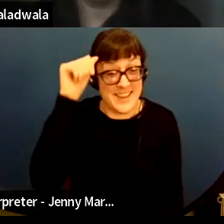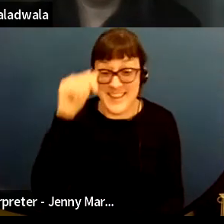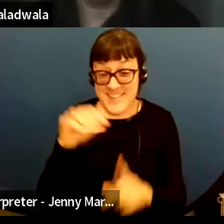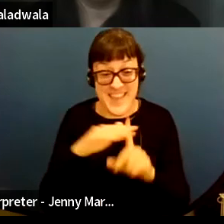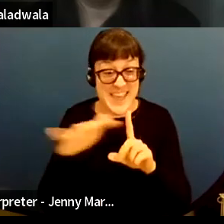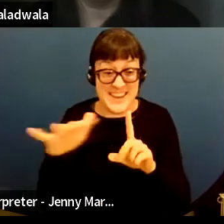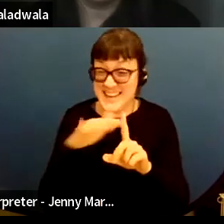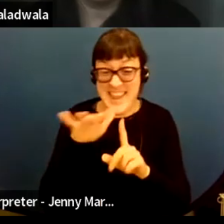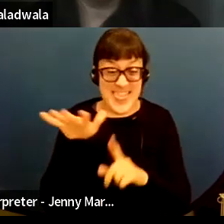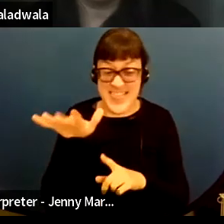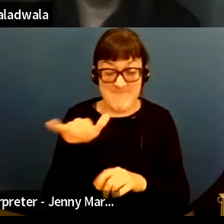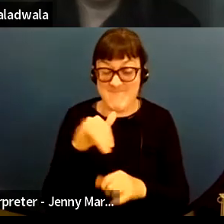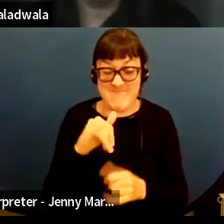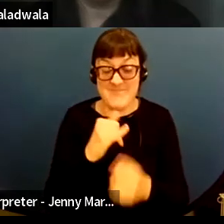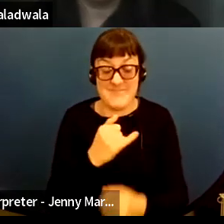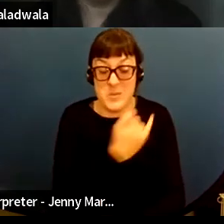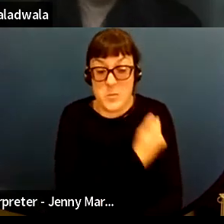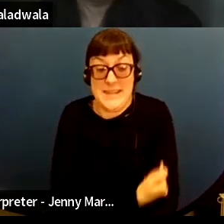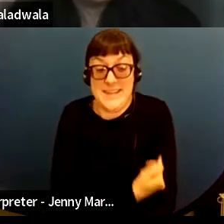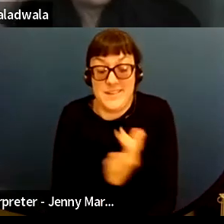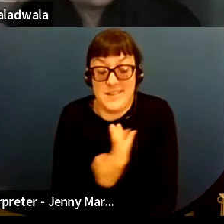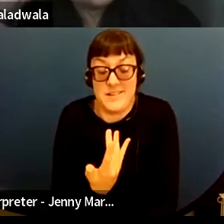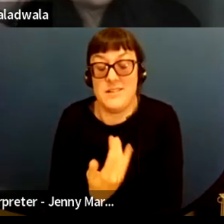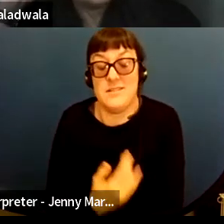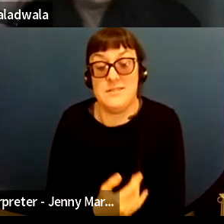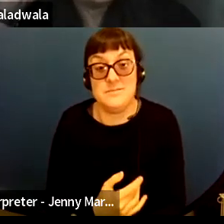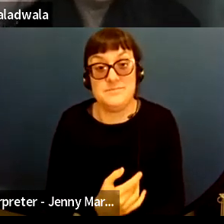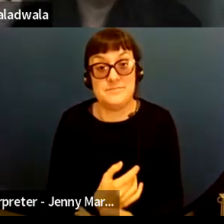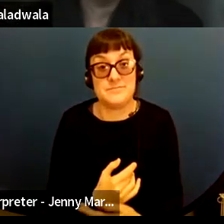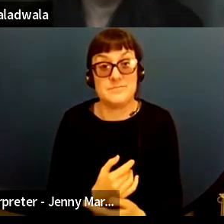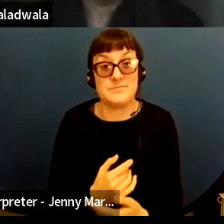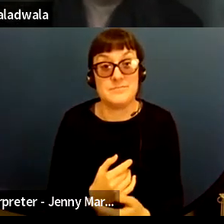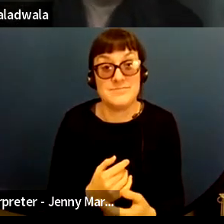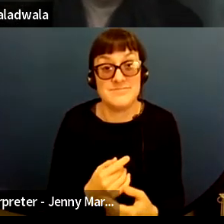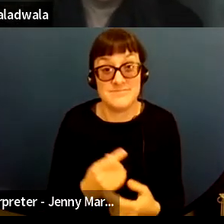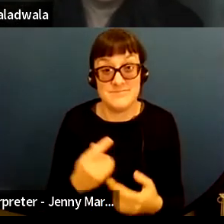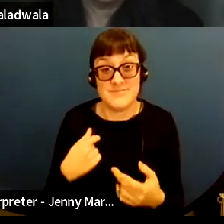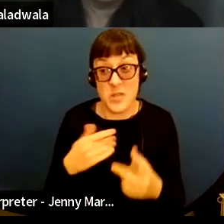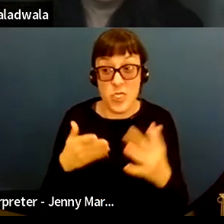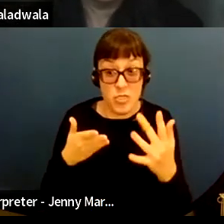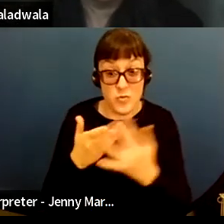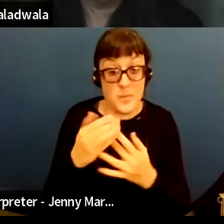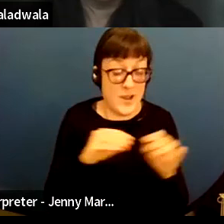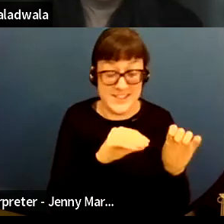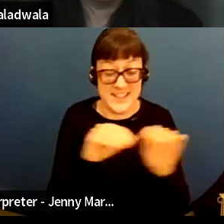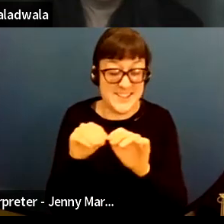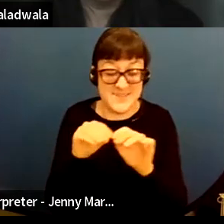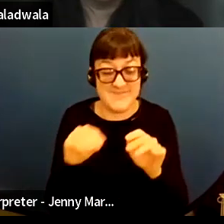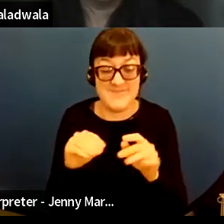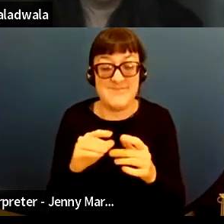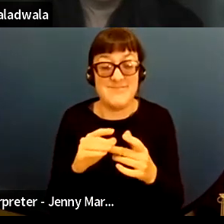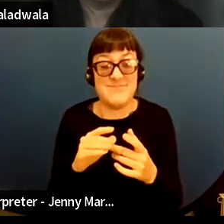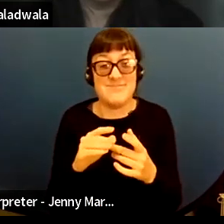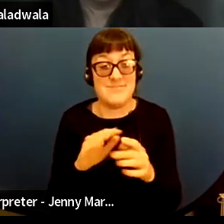was not a strength. So, you know, and certainly, you know, throughout my education as well, it hasn't always